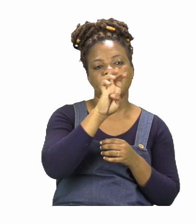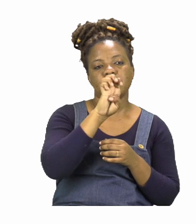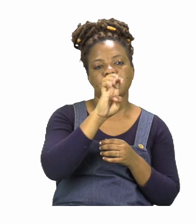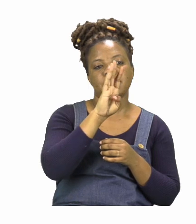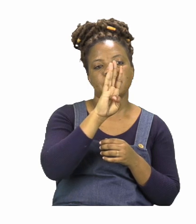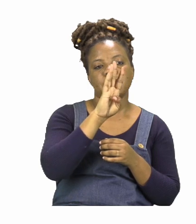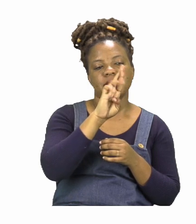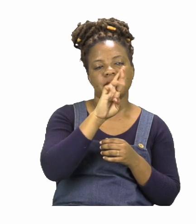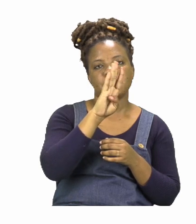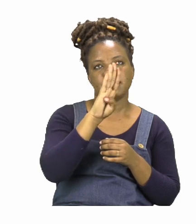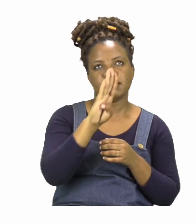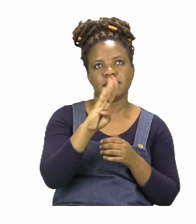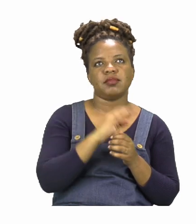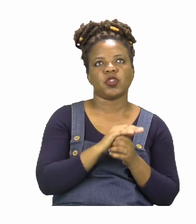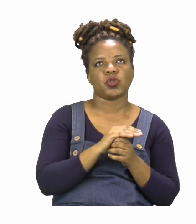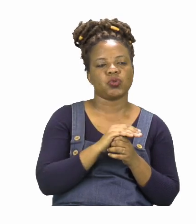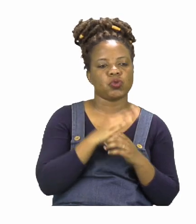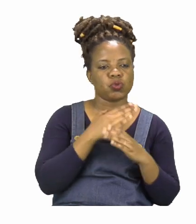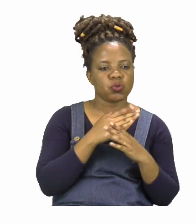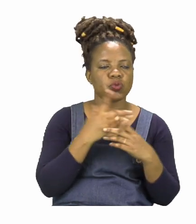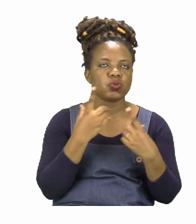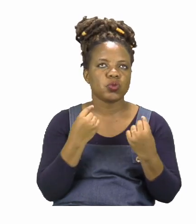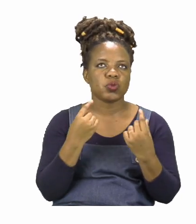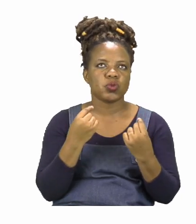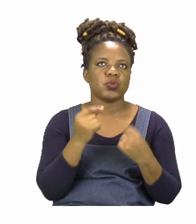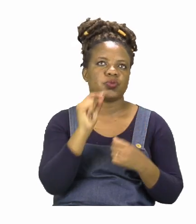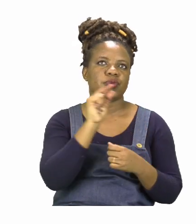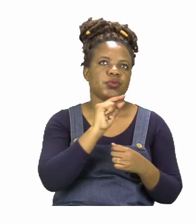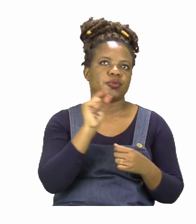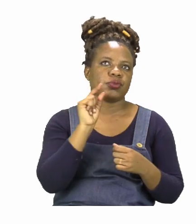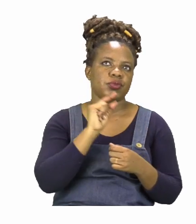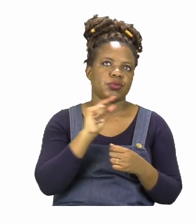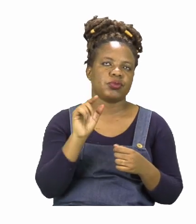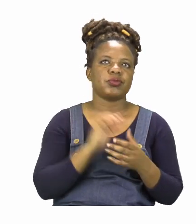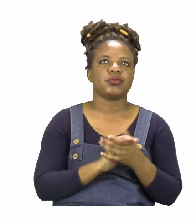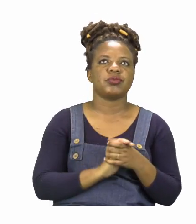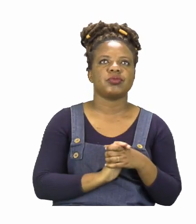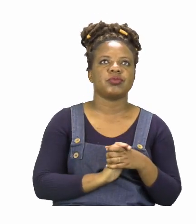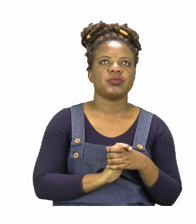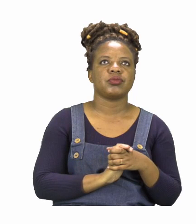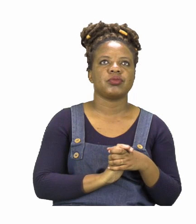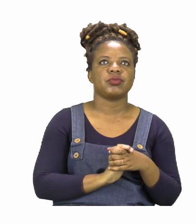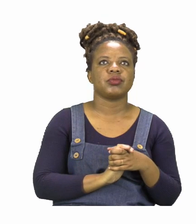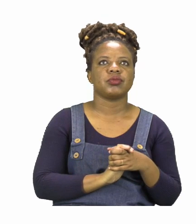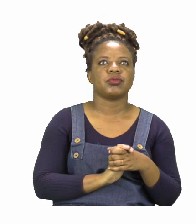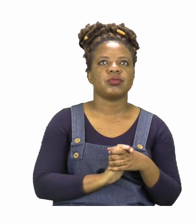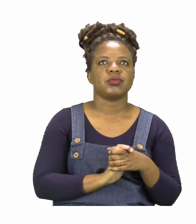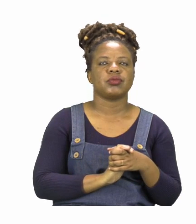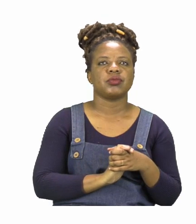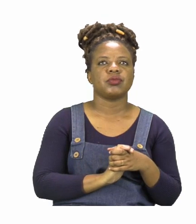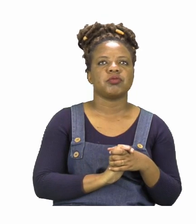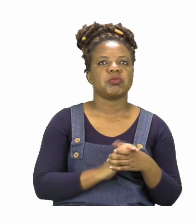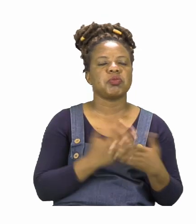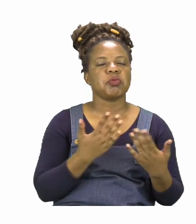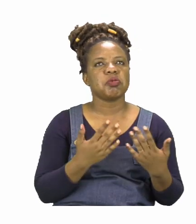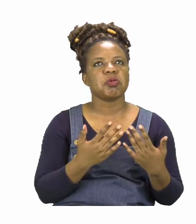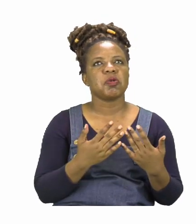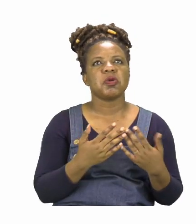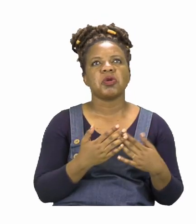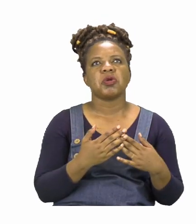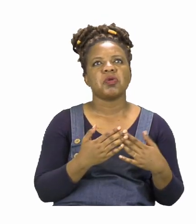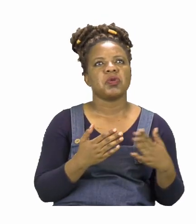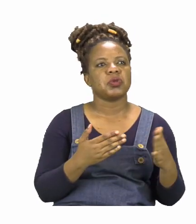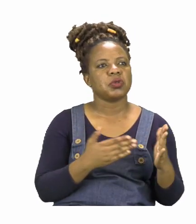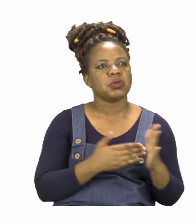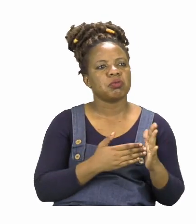But this action is continuous, which means it has not ended and is still happening. Whether it happens every